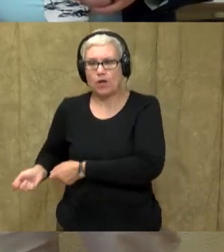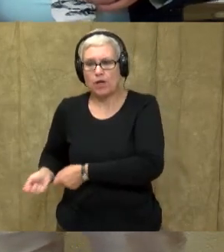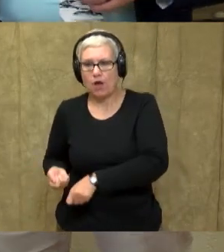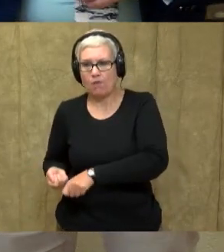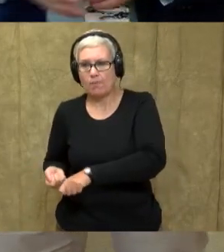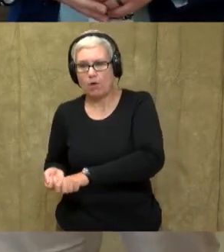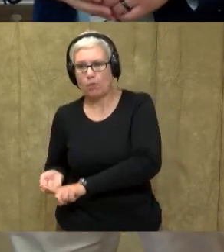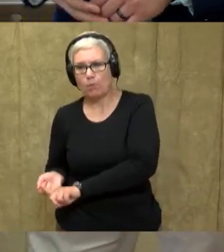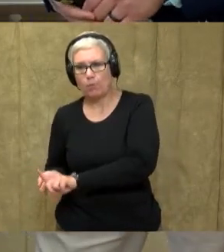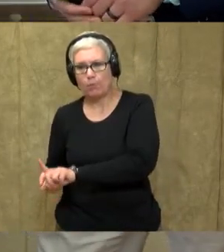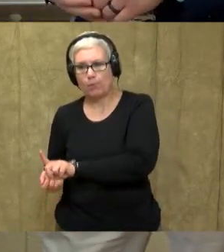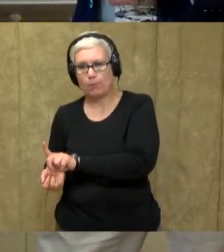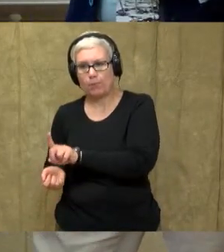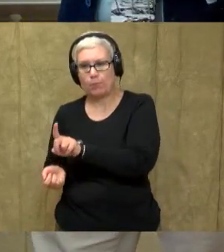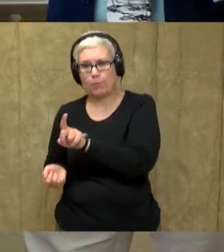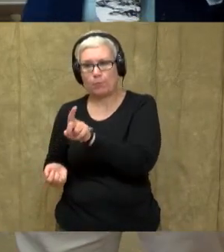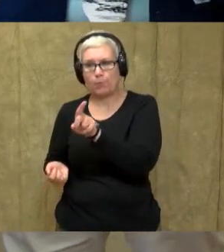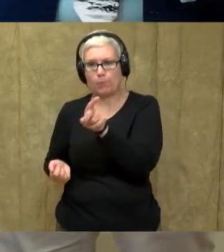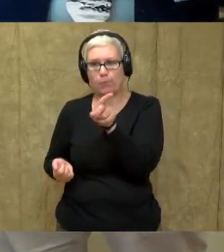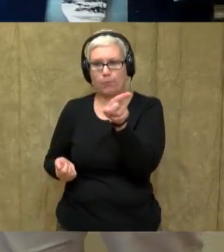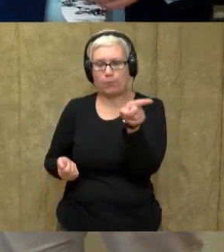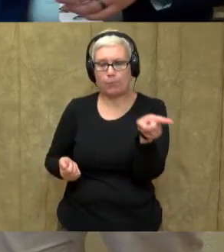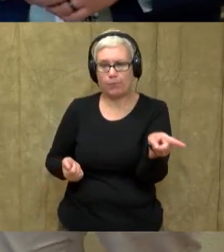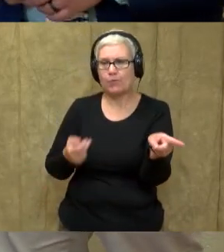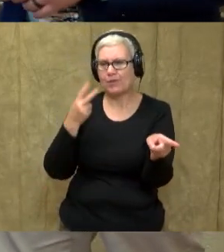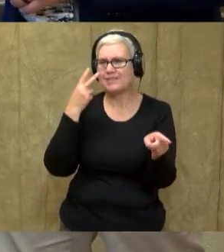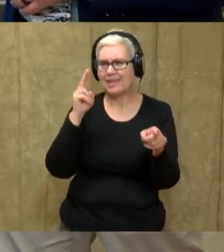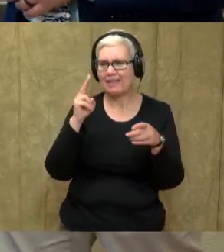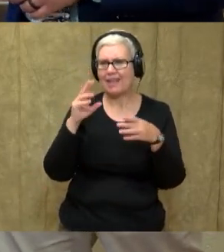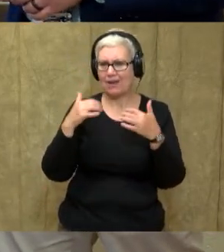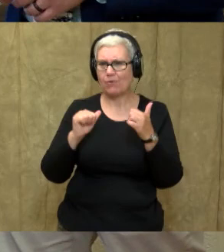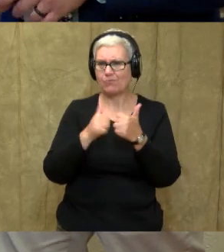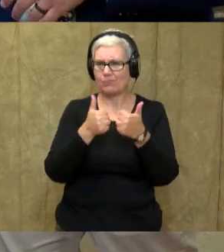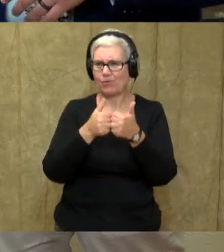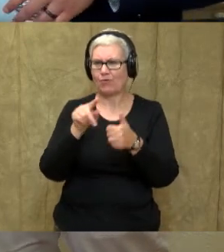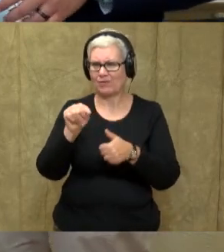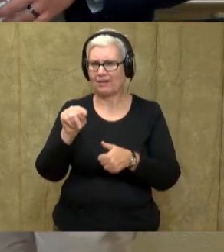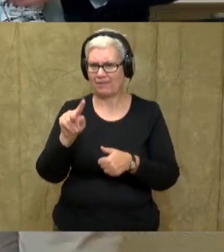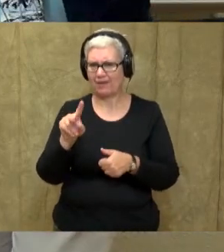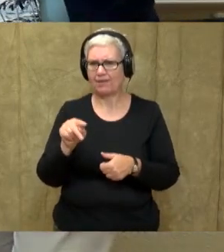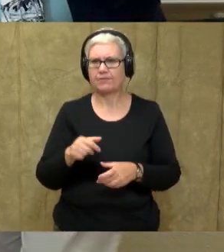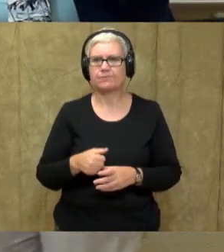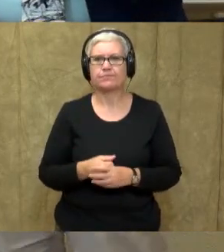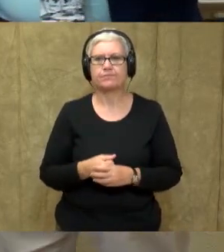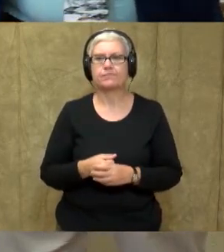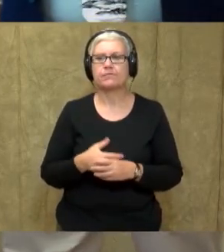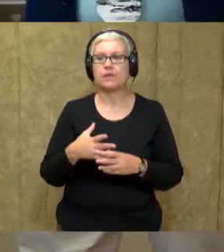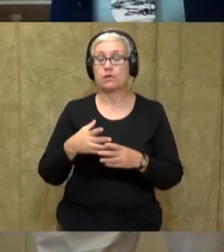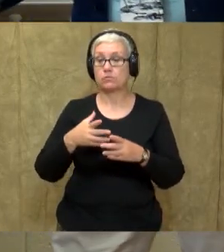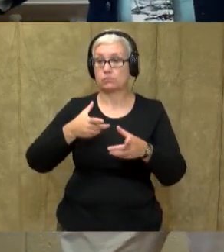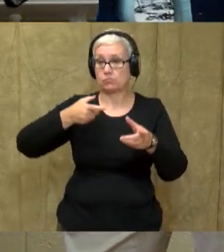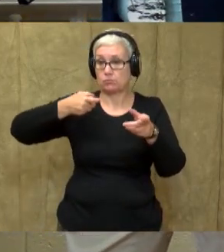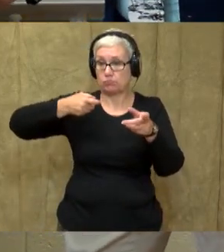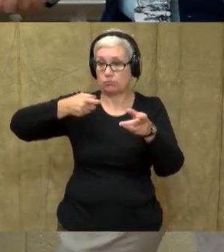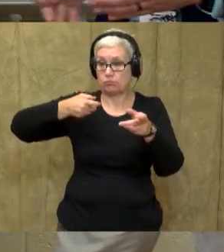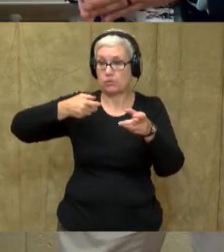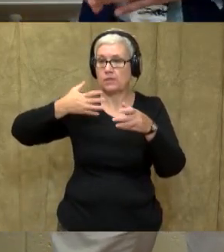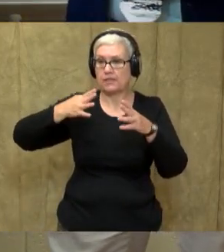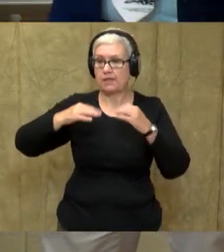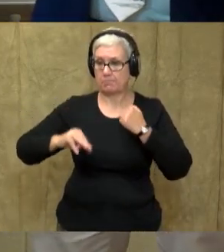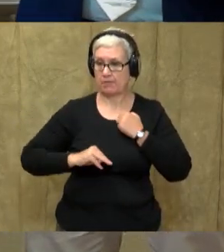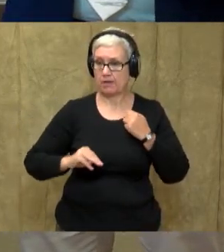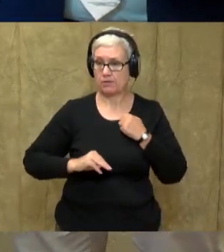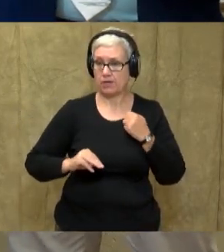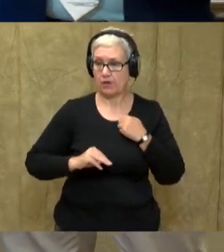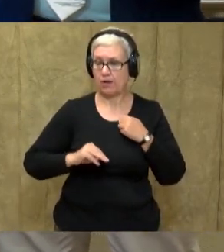high it's reaching its max point and then the distance in which it reaches. Weapons trajectory, so military use whenever we're talking